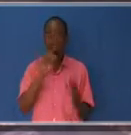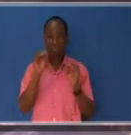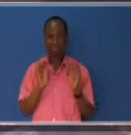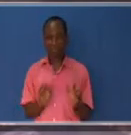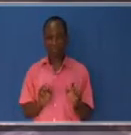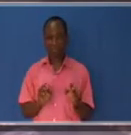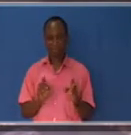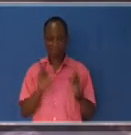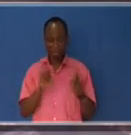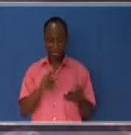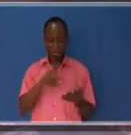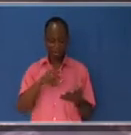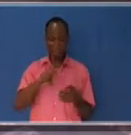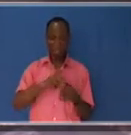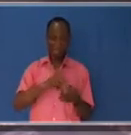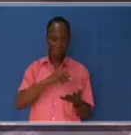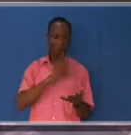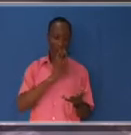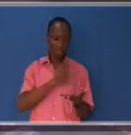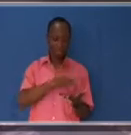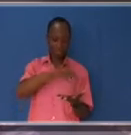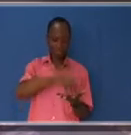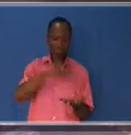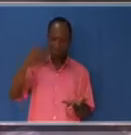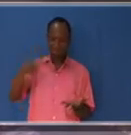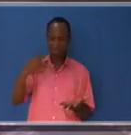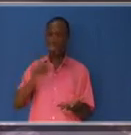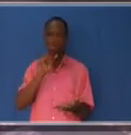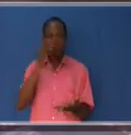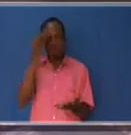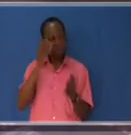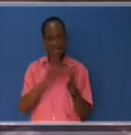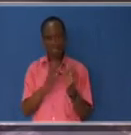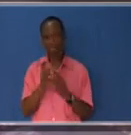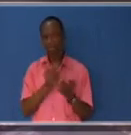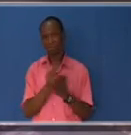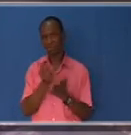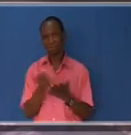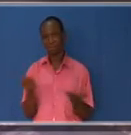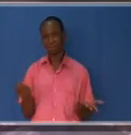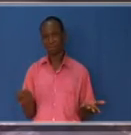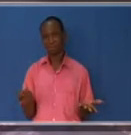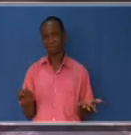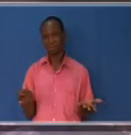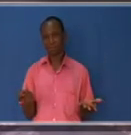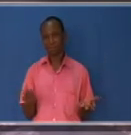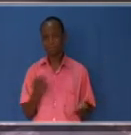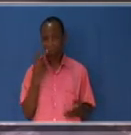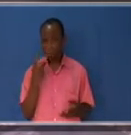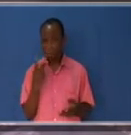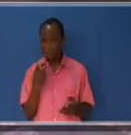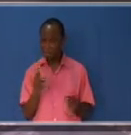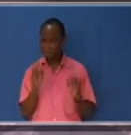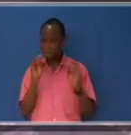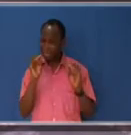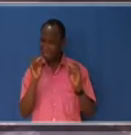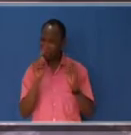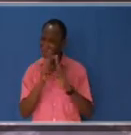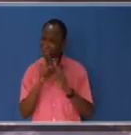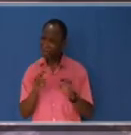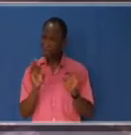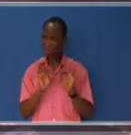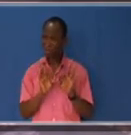only young couple, only a jano, or no one away near Ope. Into whom was in church there, dear, and we near pa, never say a yet no quarry